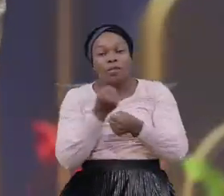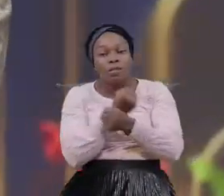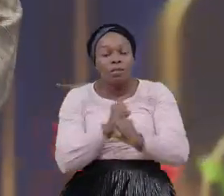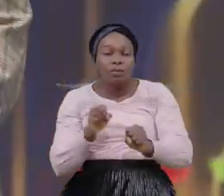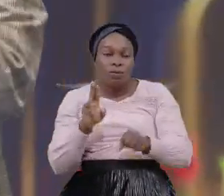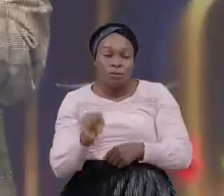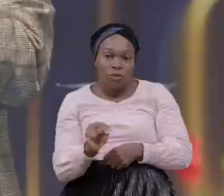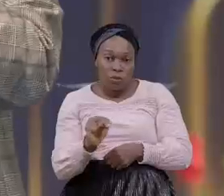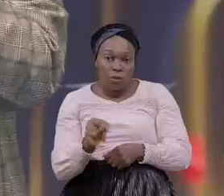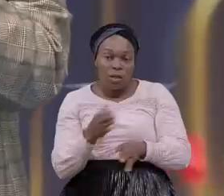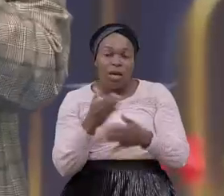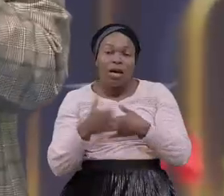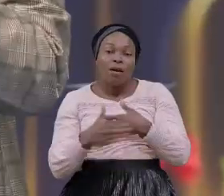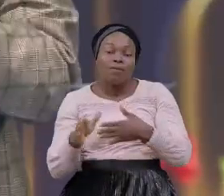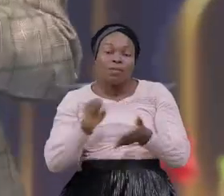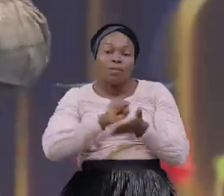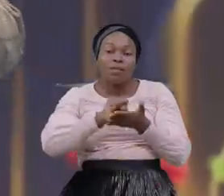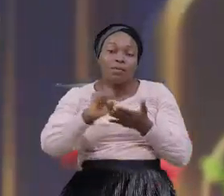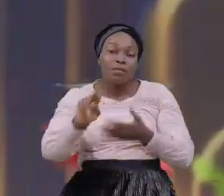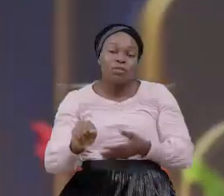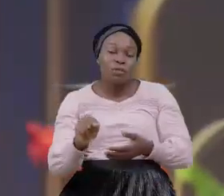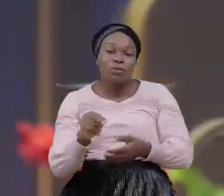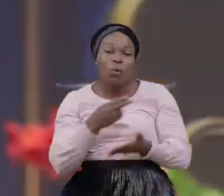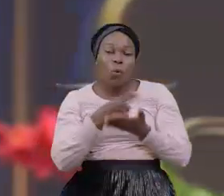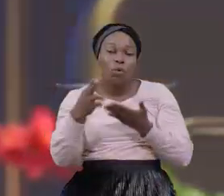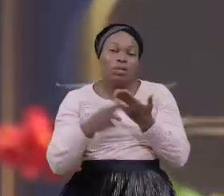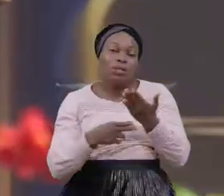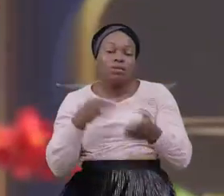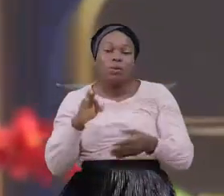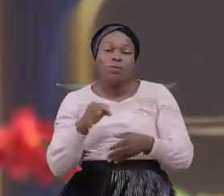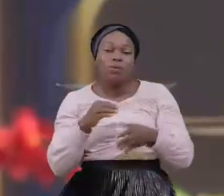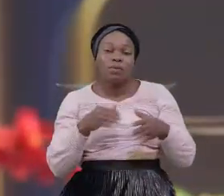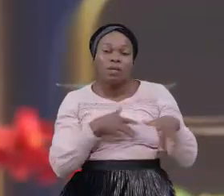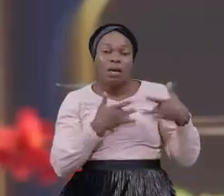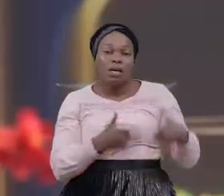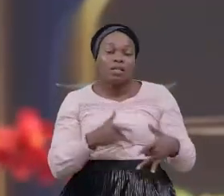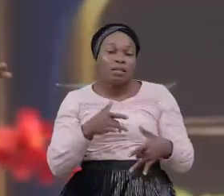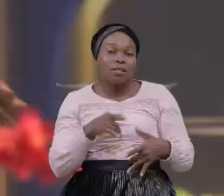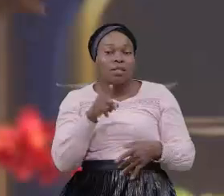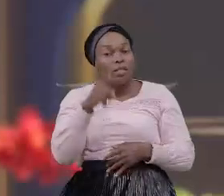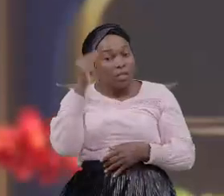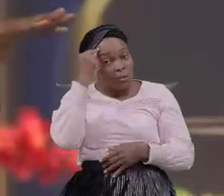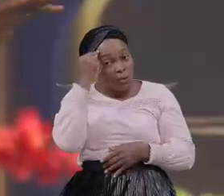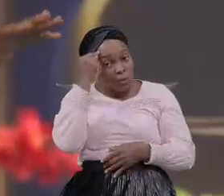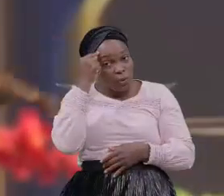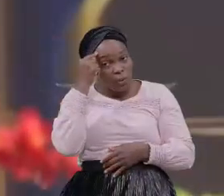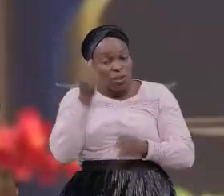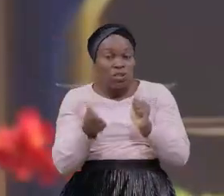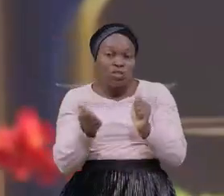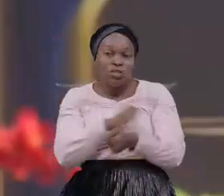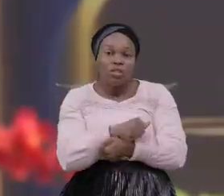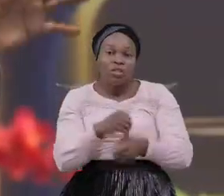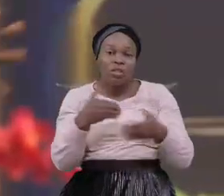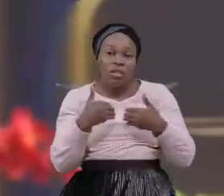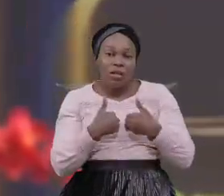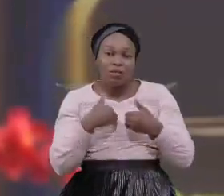after sanctification, holiness of heart, I thought change had now settled